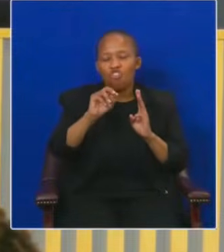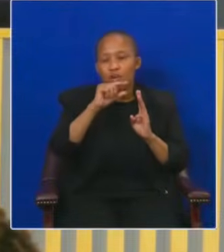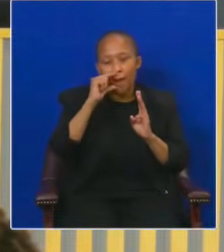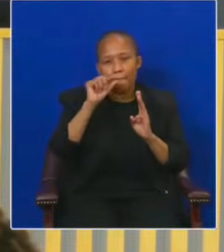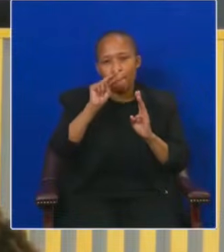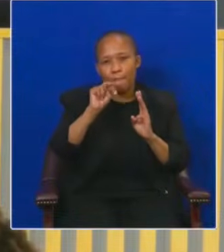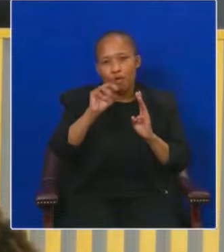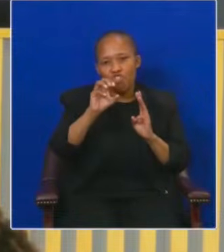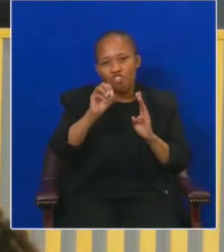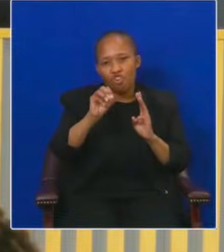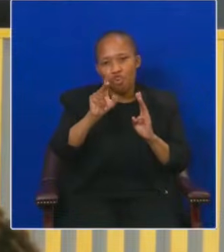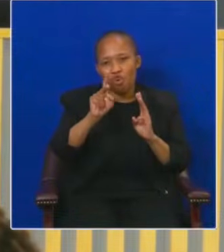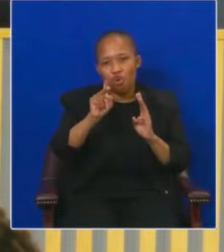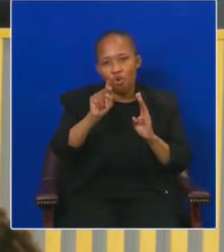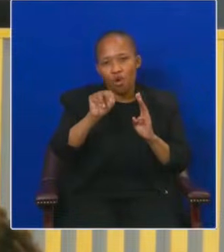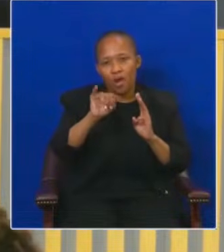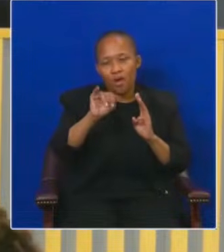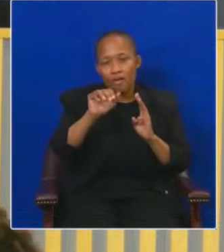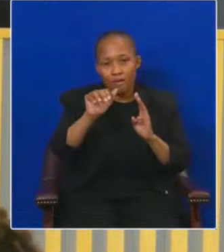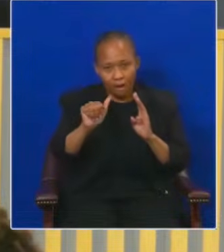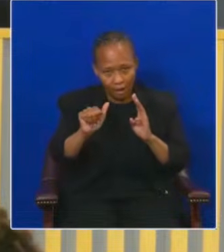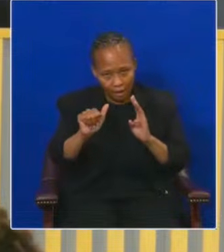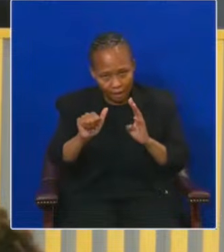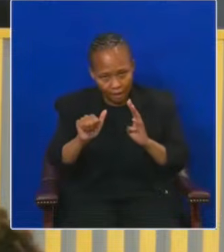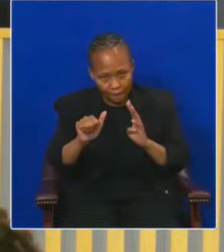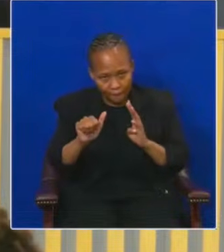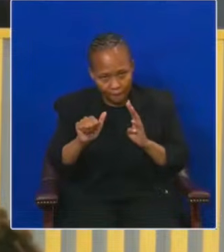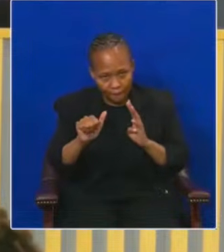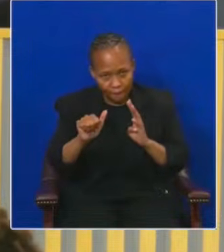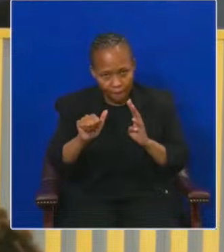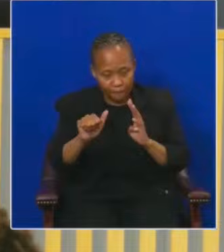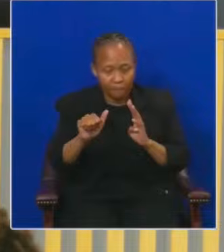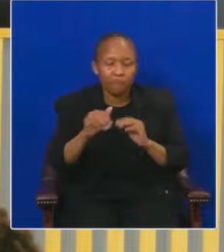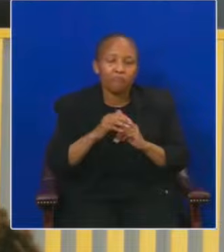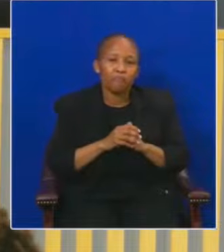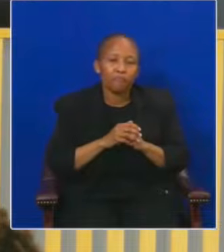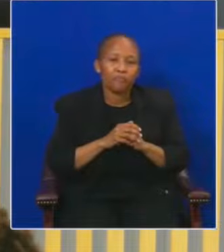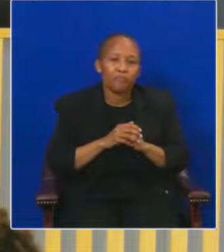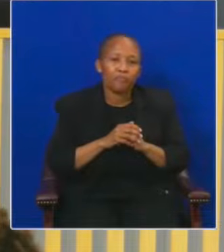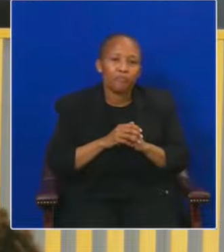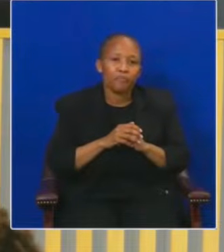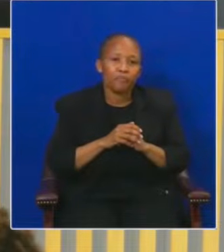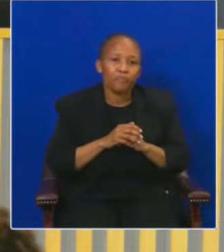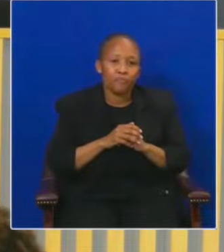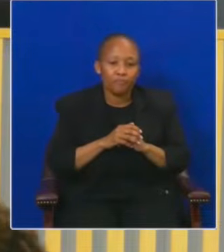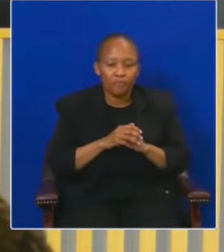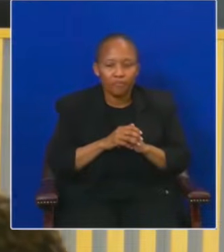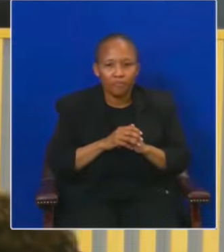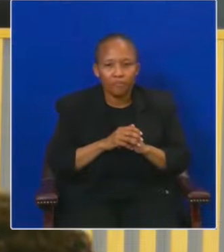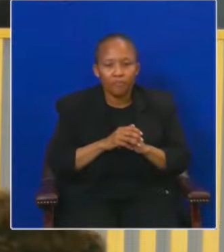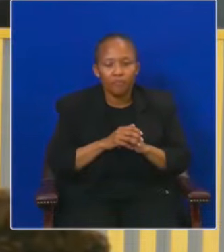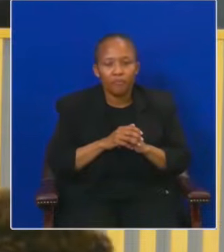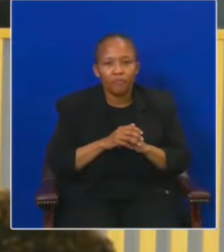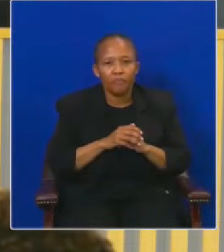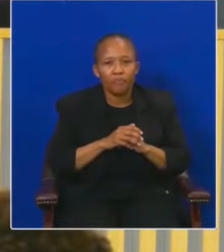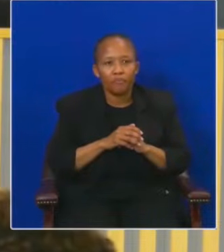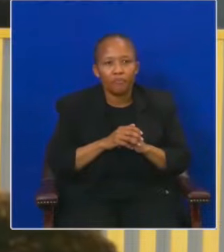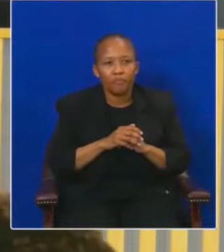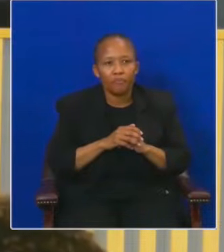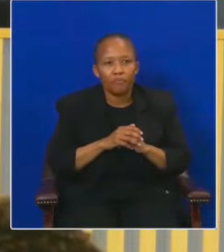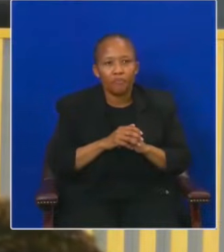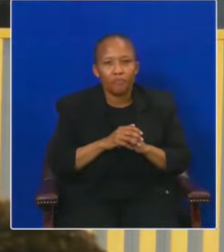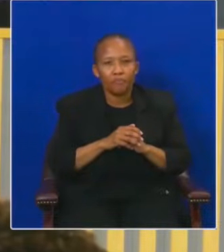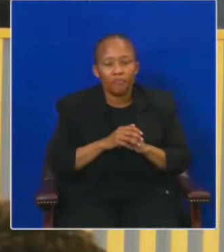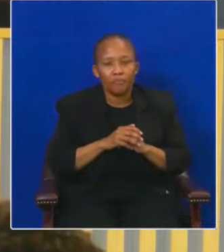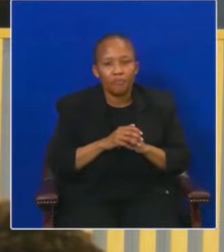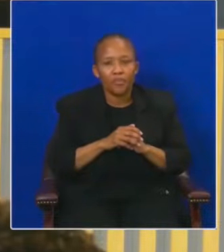and also the firearms, the 5 firearms, with which 4 are the ones that we